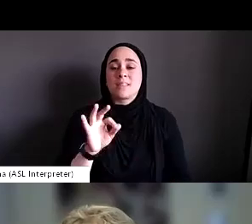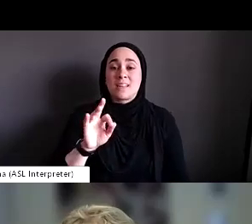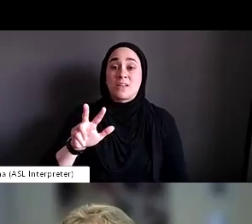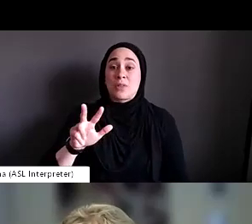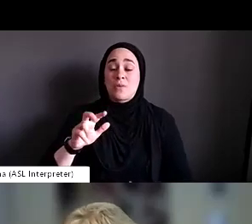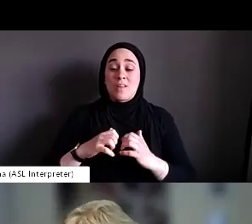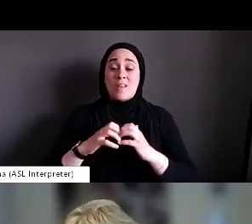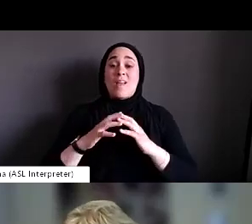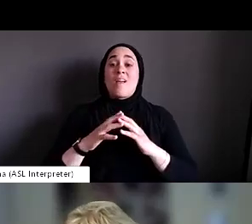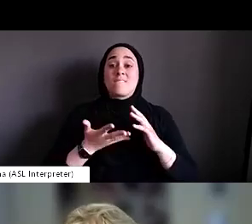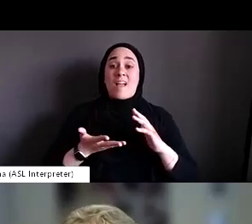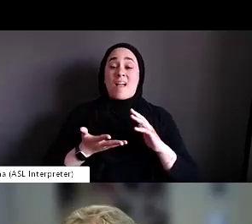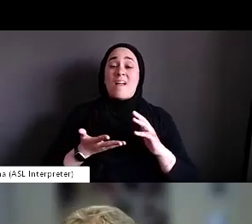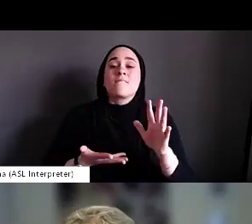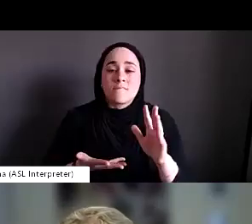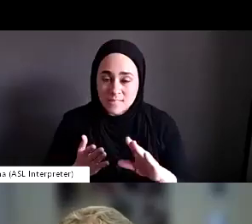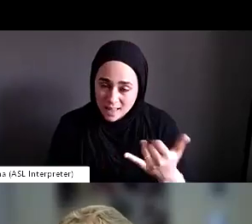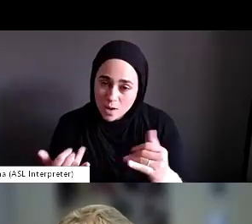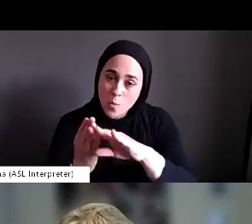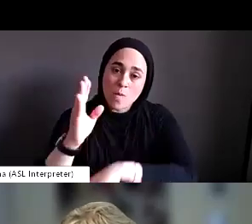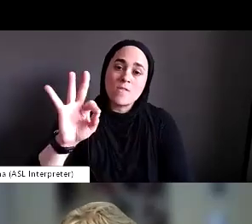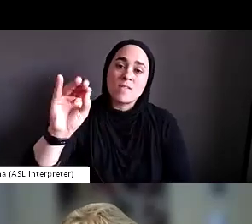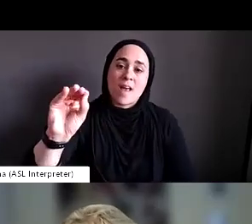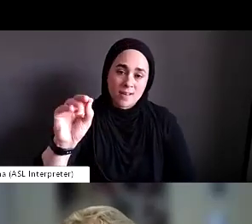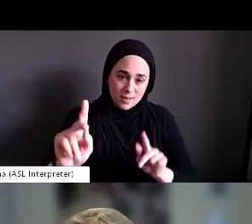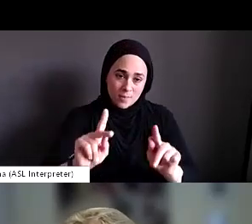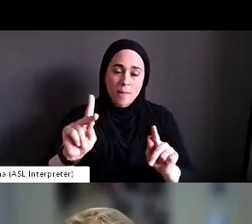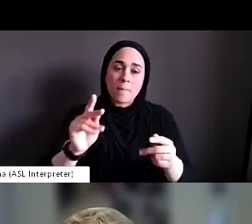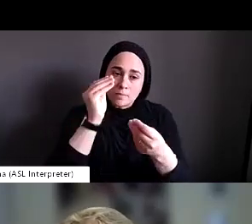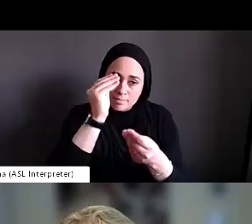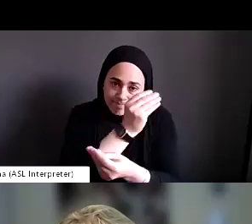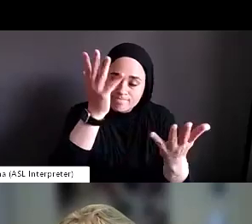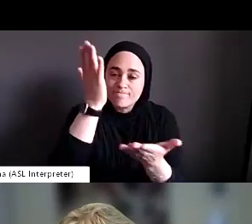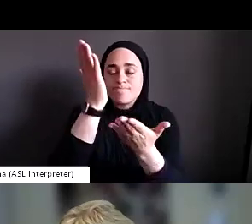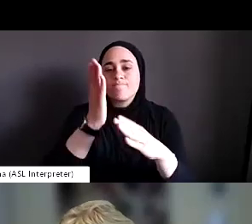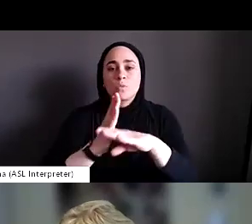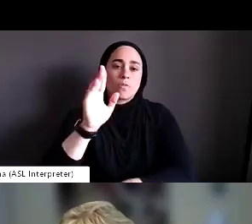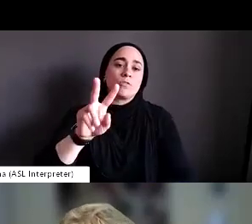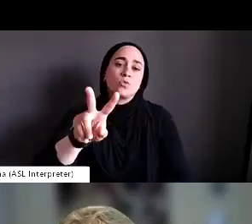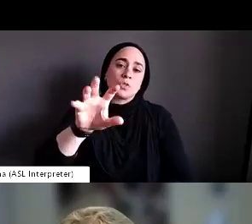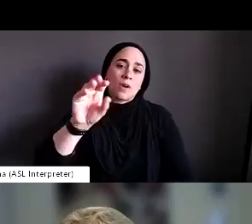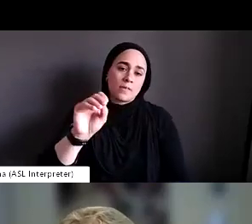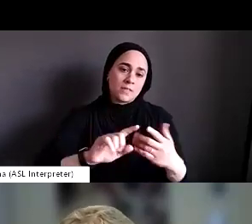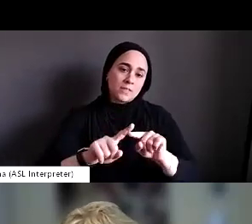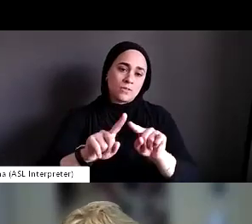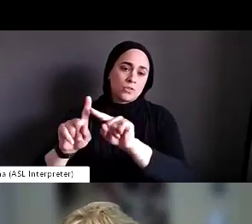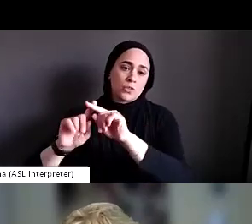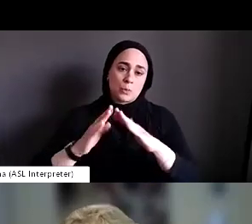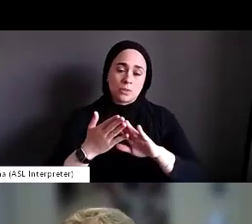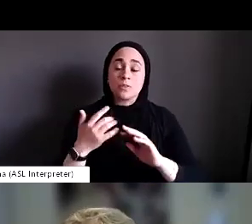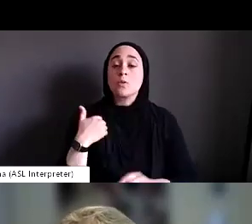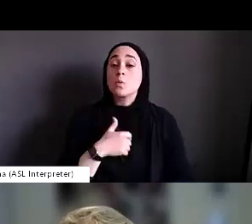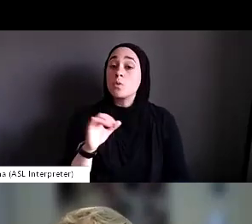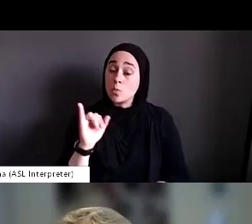90 today, serving over 250 communities. In addition to the work of CRNs, we also offer